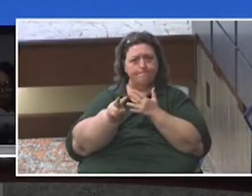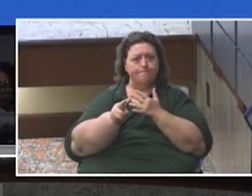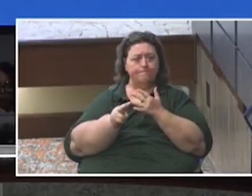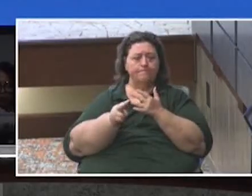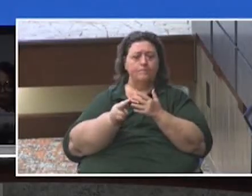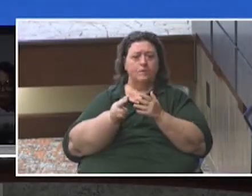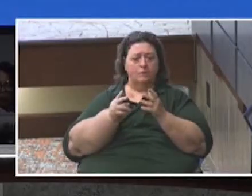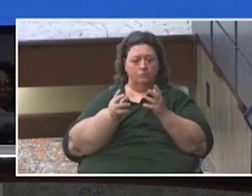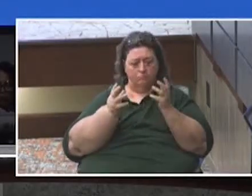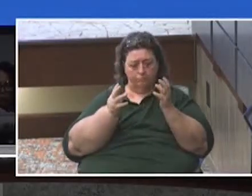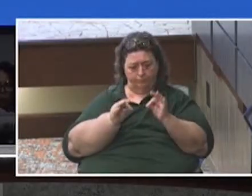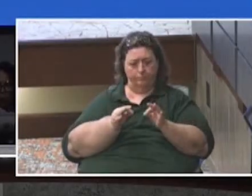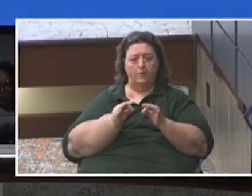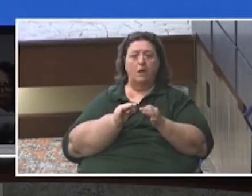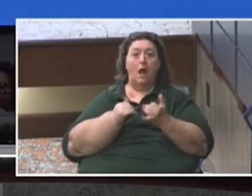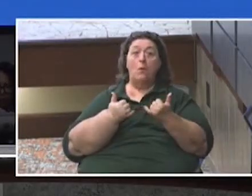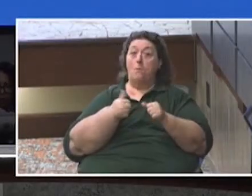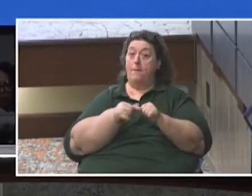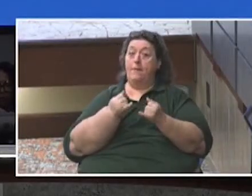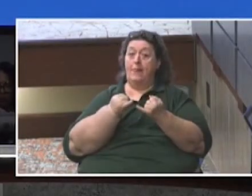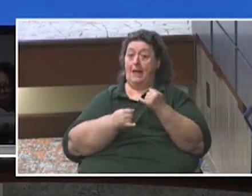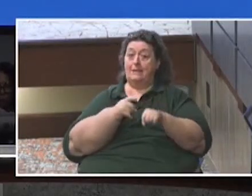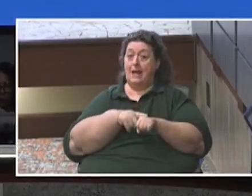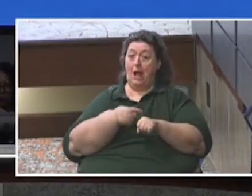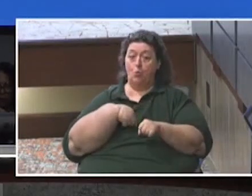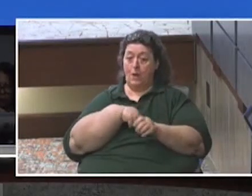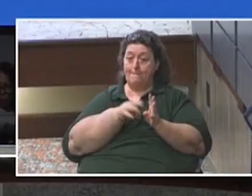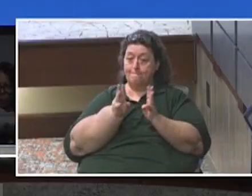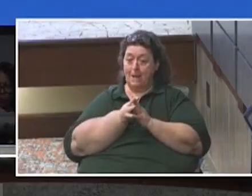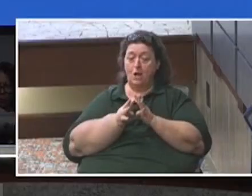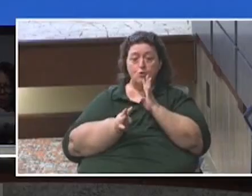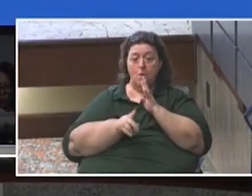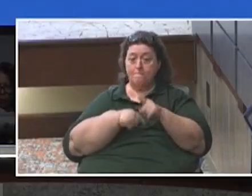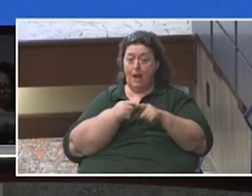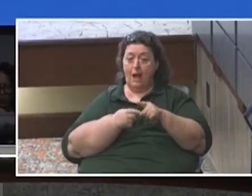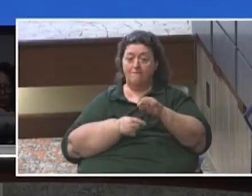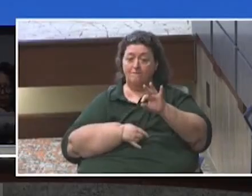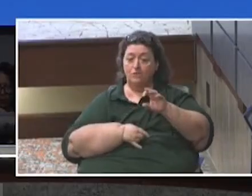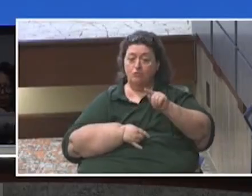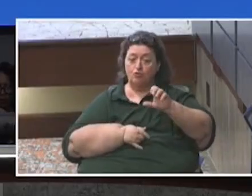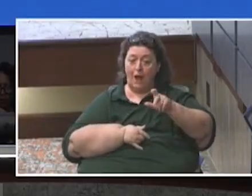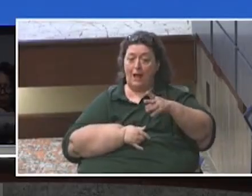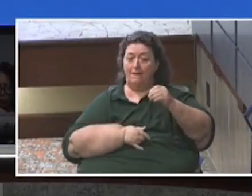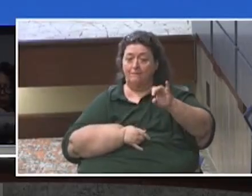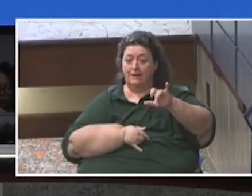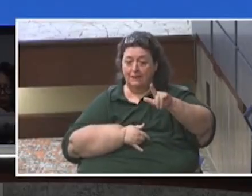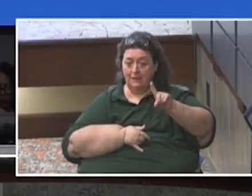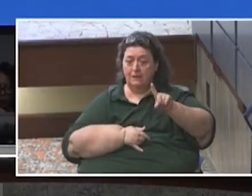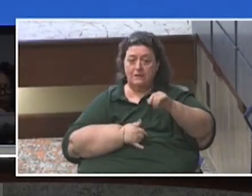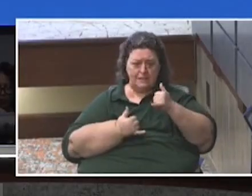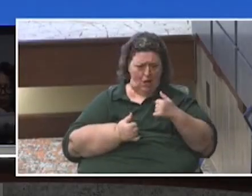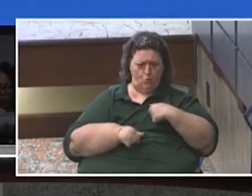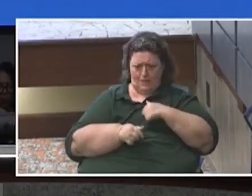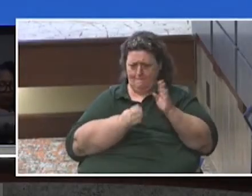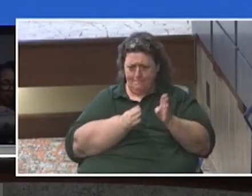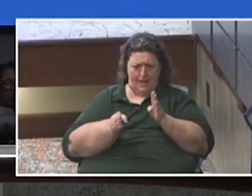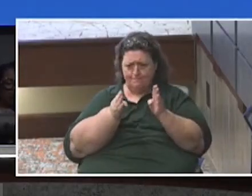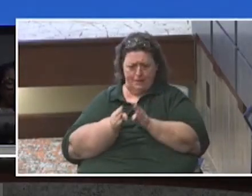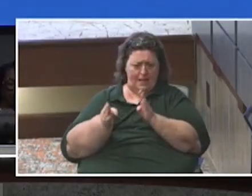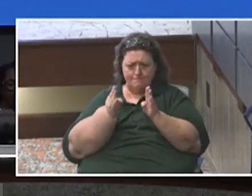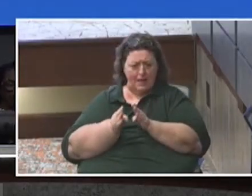time we met, we talked about the track and field scope staying central to the project. And so we were strategic at the beginning of the